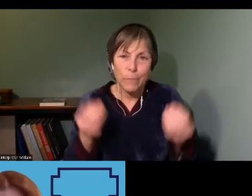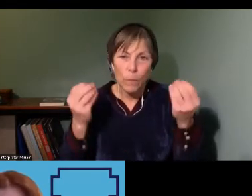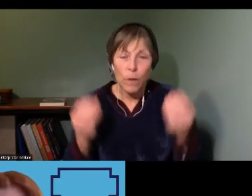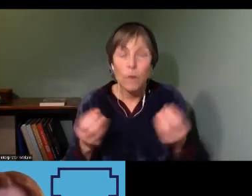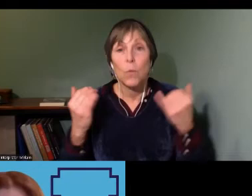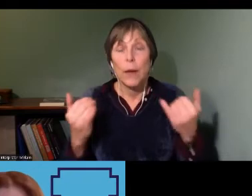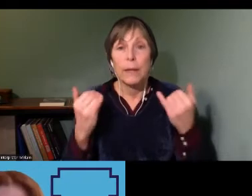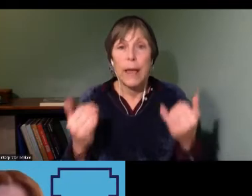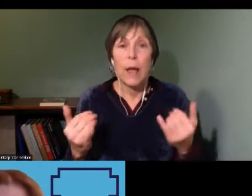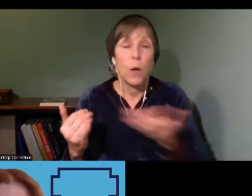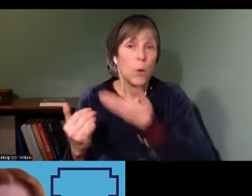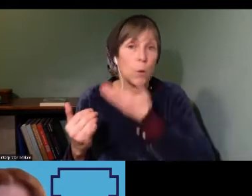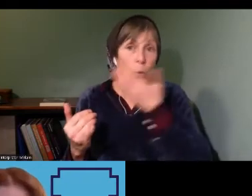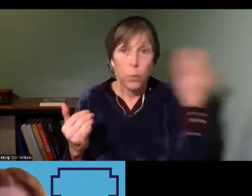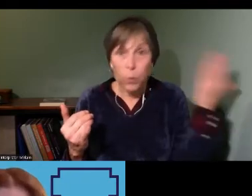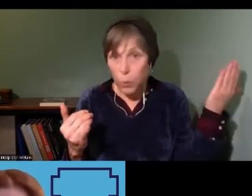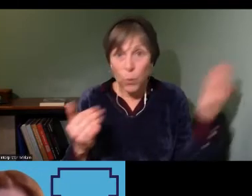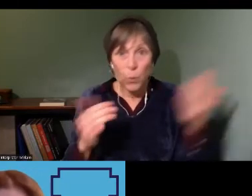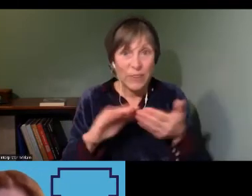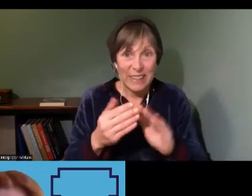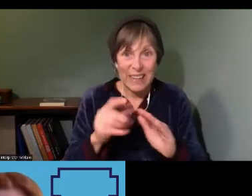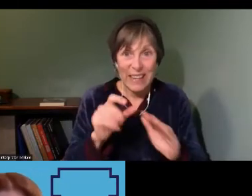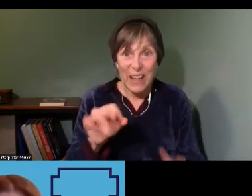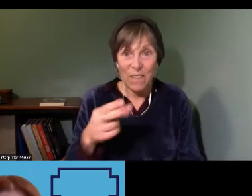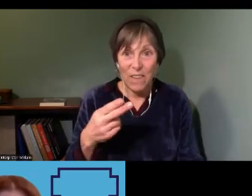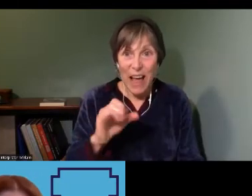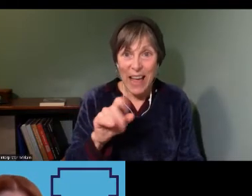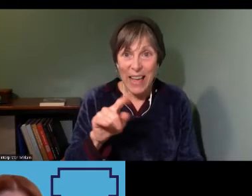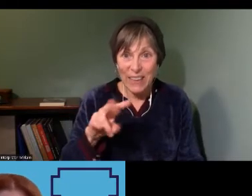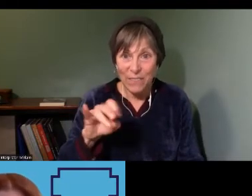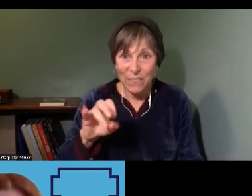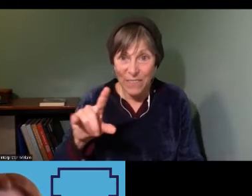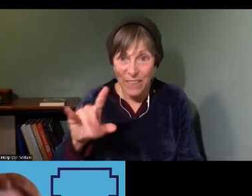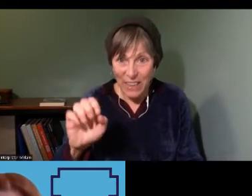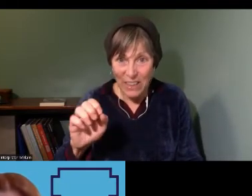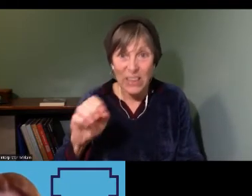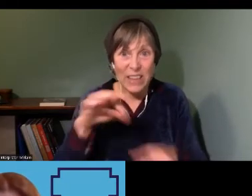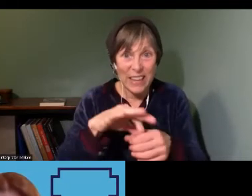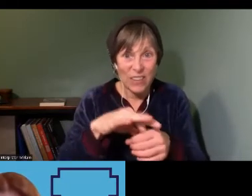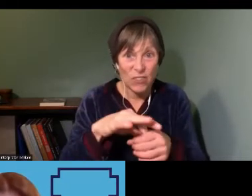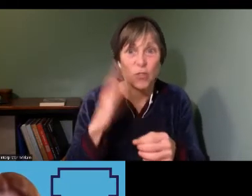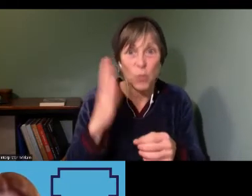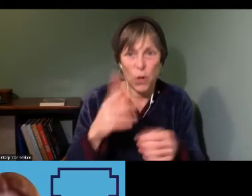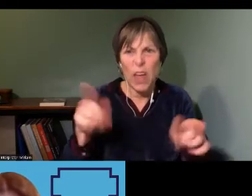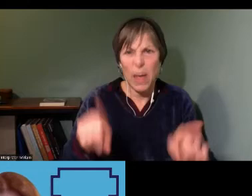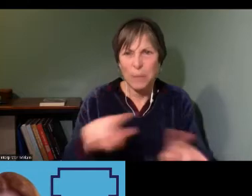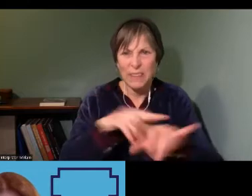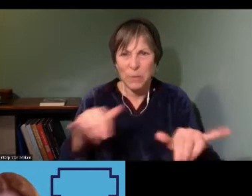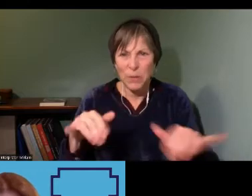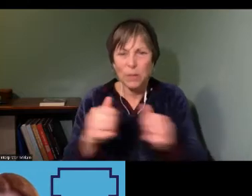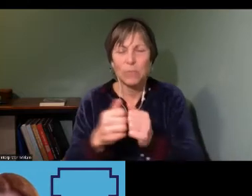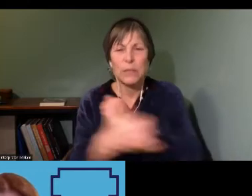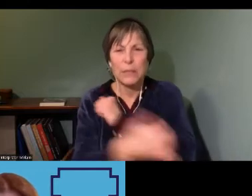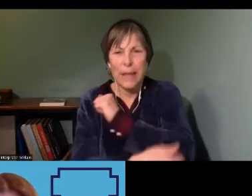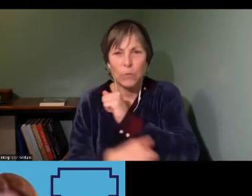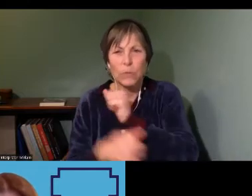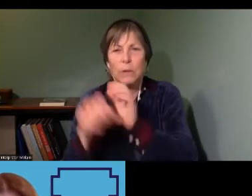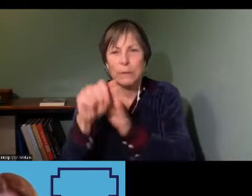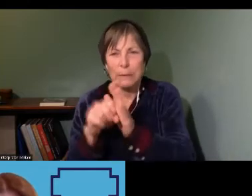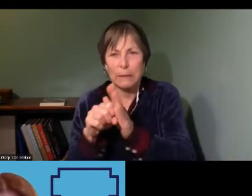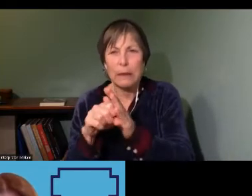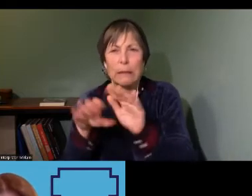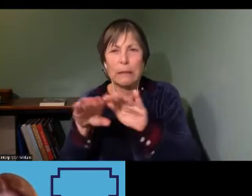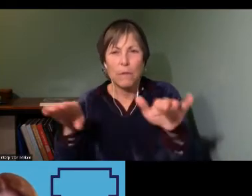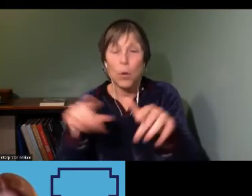time none of the city of hyatt's will elections interlap or overlap with any county or state level elections or federal